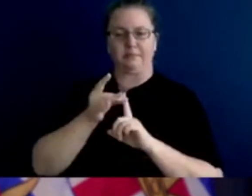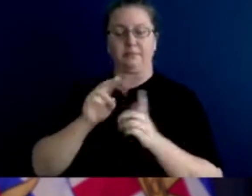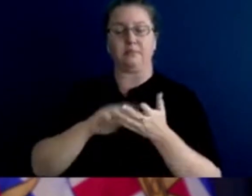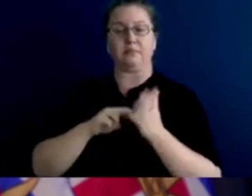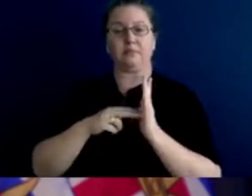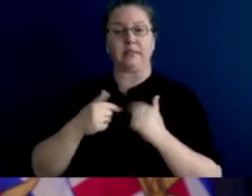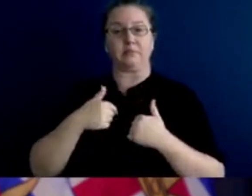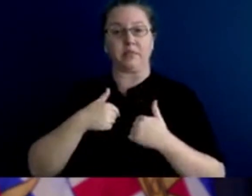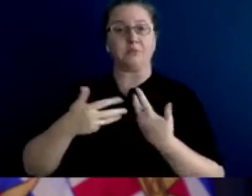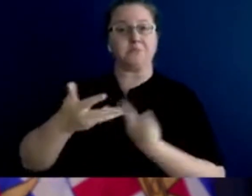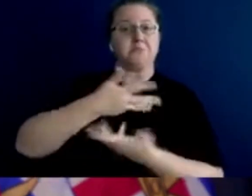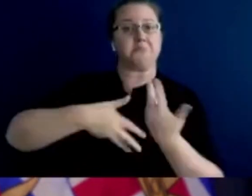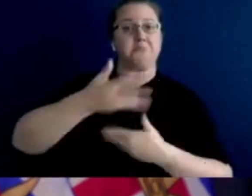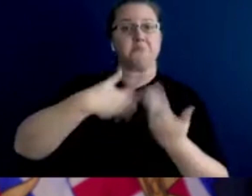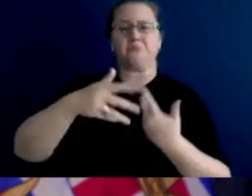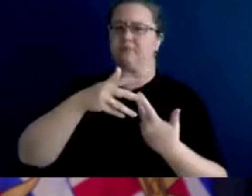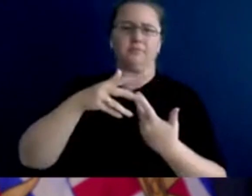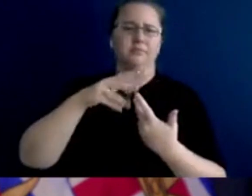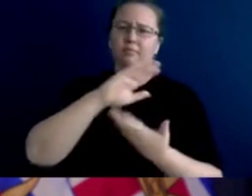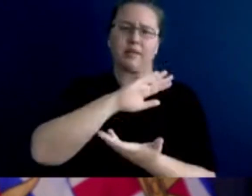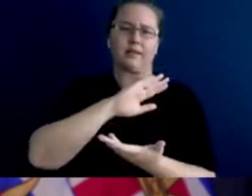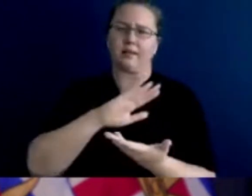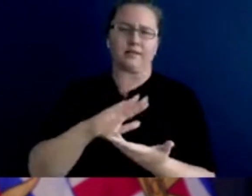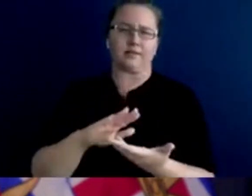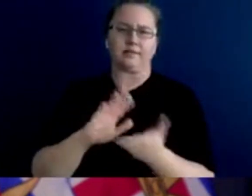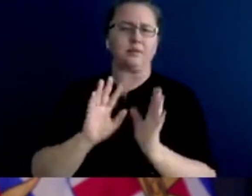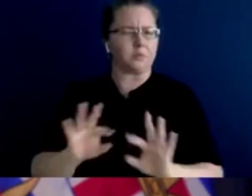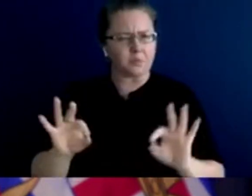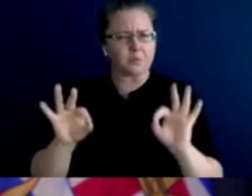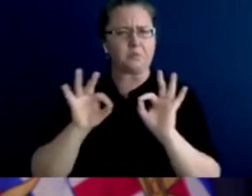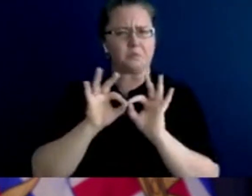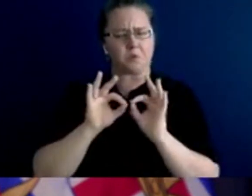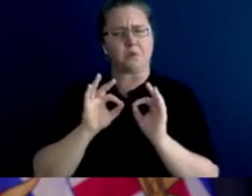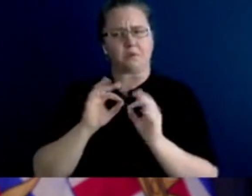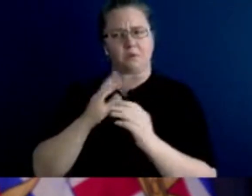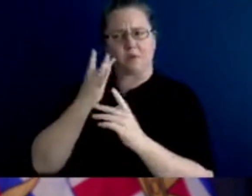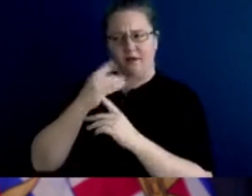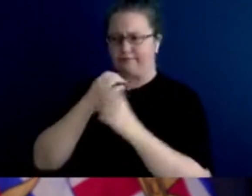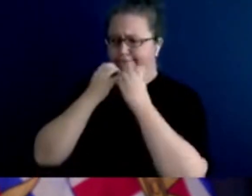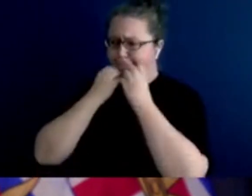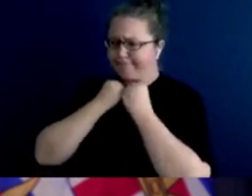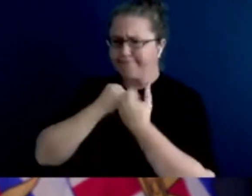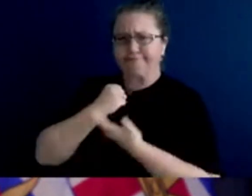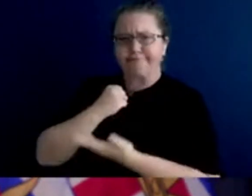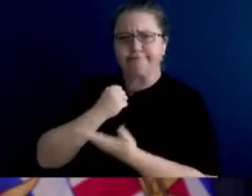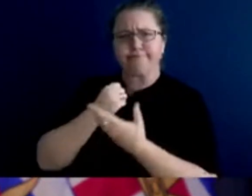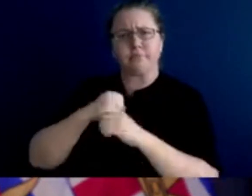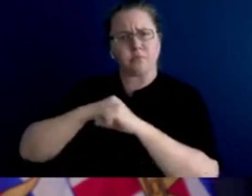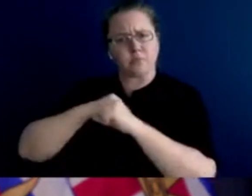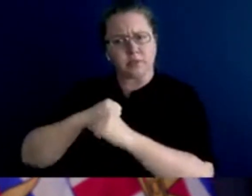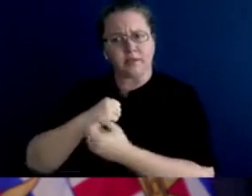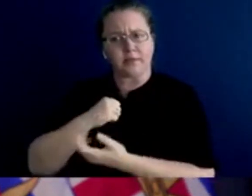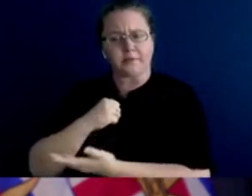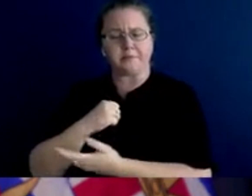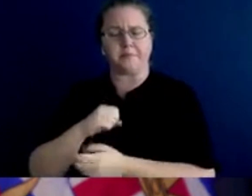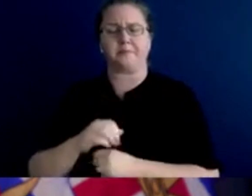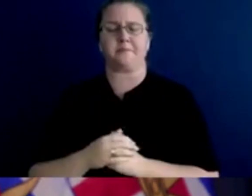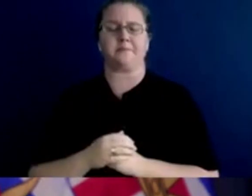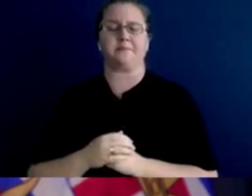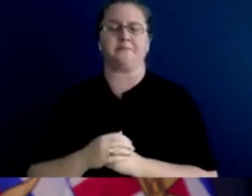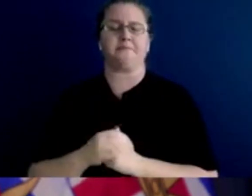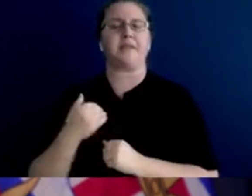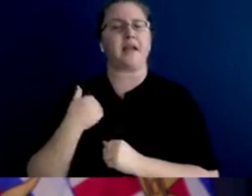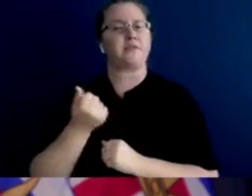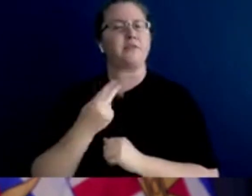We know that our elders, our seniors, and anybody with underlying health conditions are at considerably higher risk of more